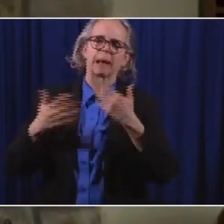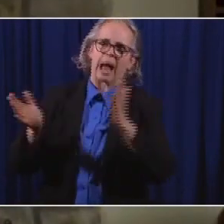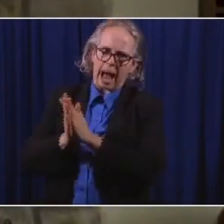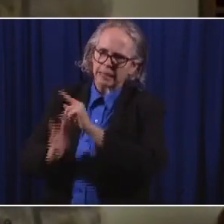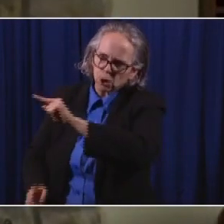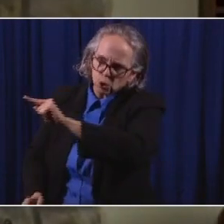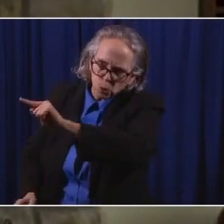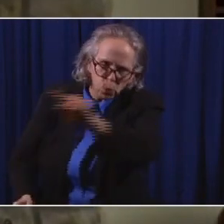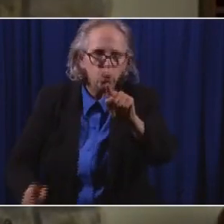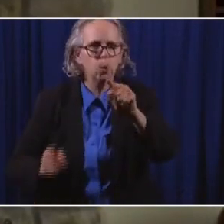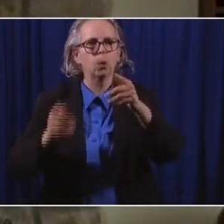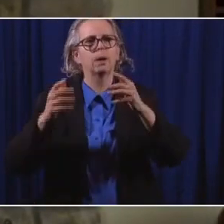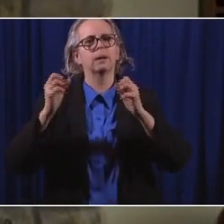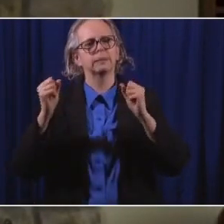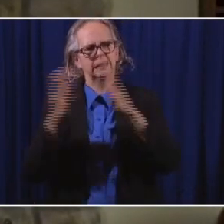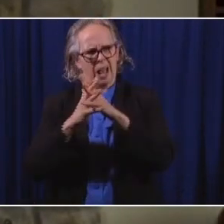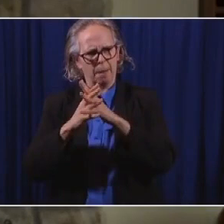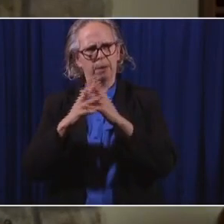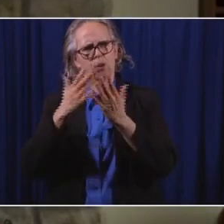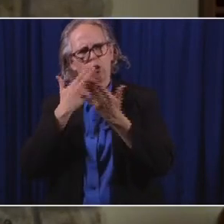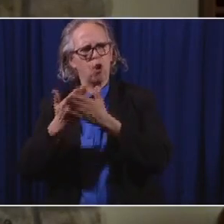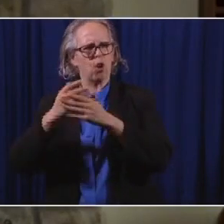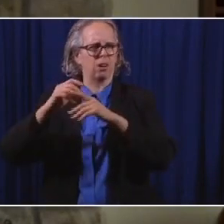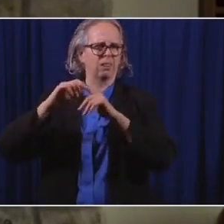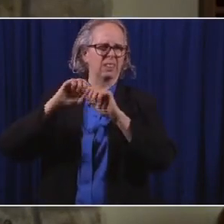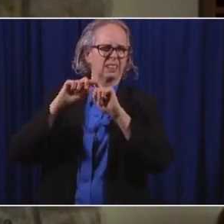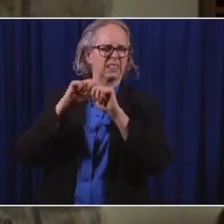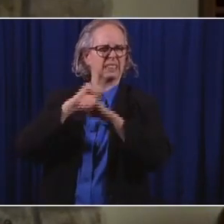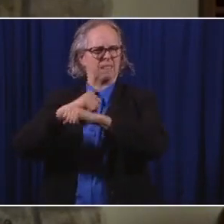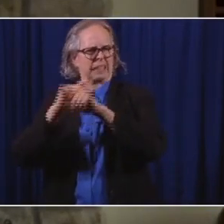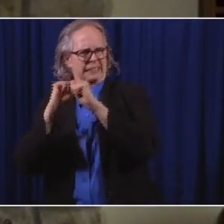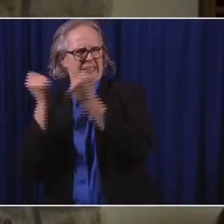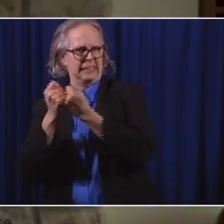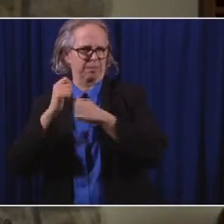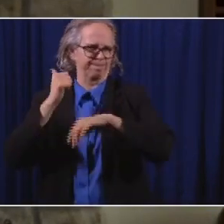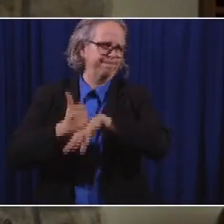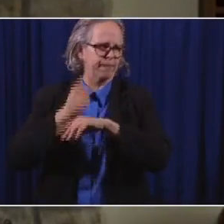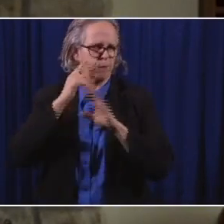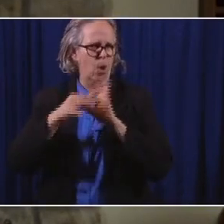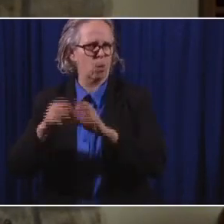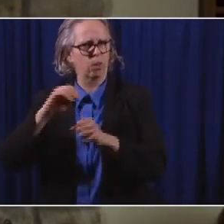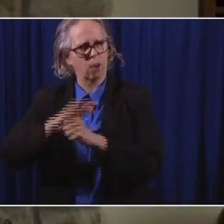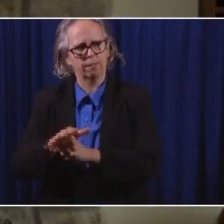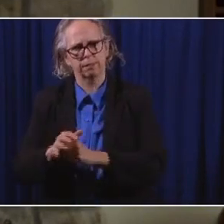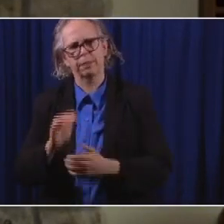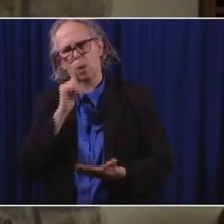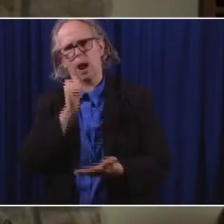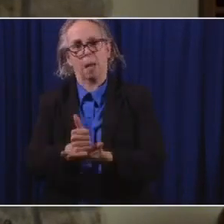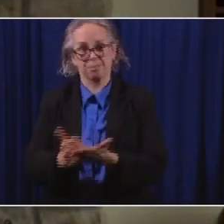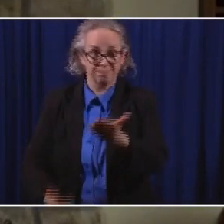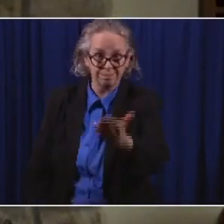one of the ways to knock it down. Next question is from Jackie Borchert at the Cincinnati Enquirer.